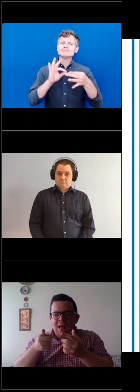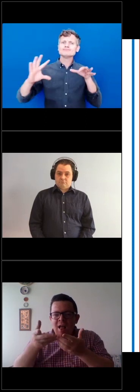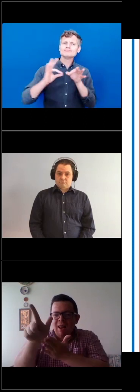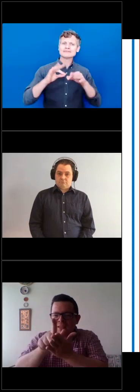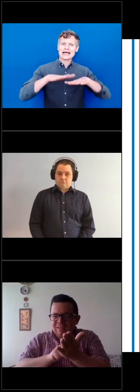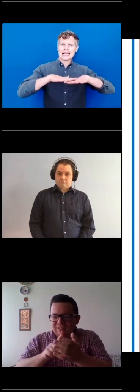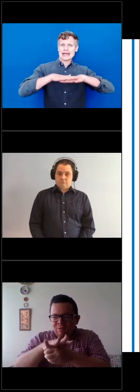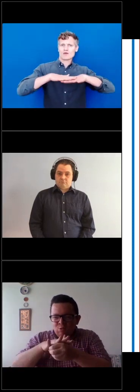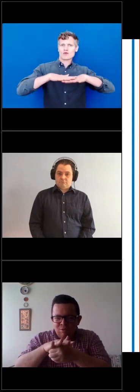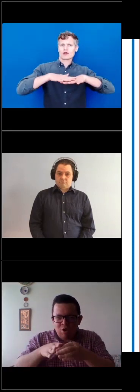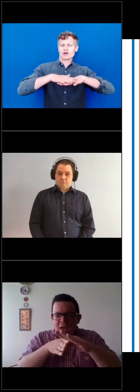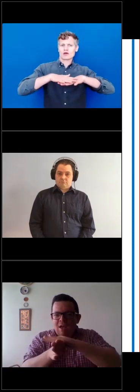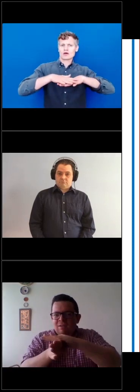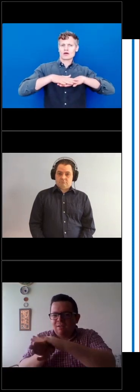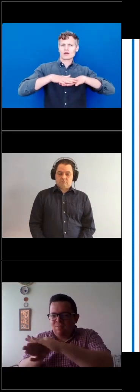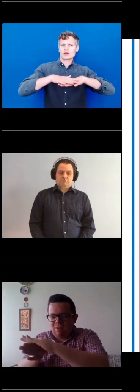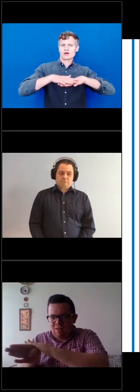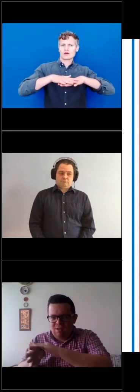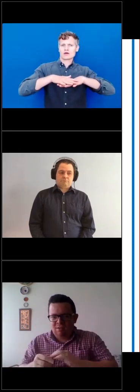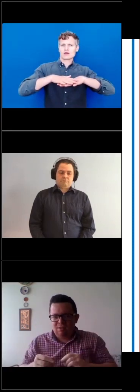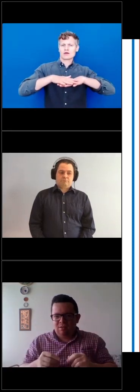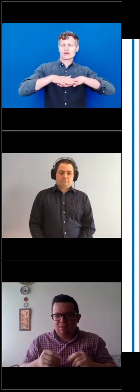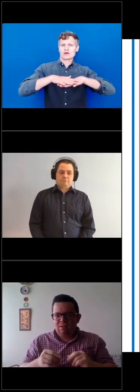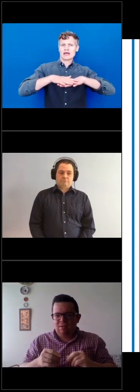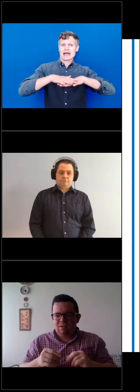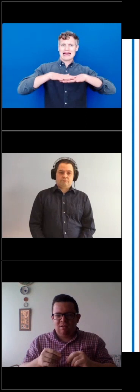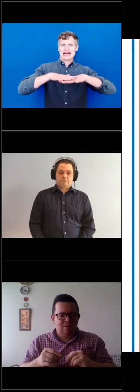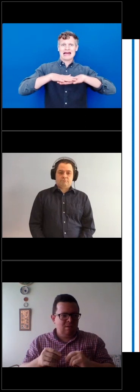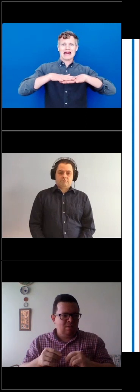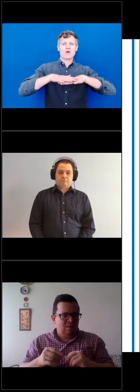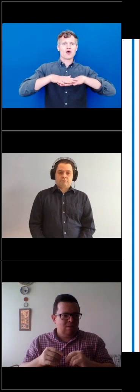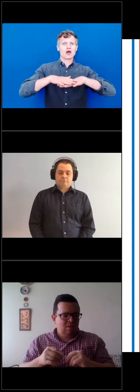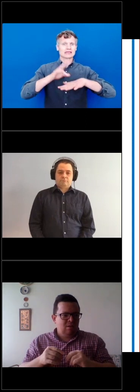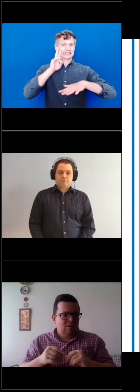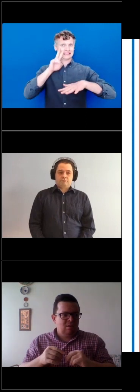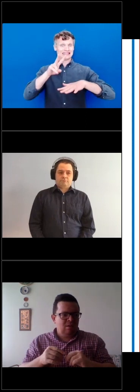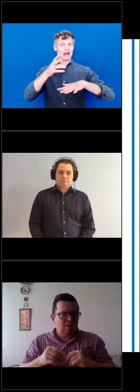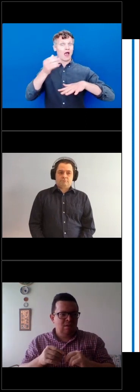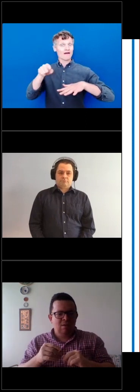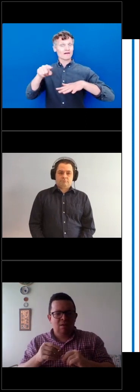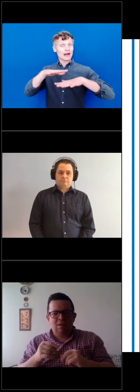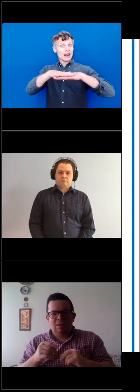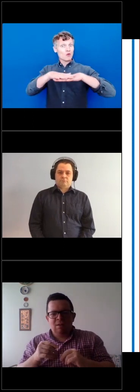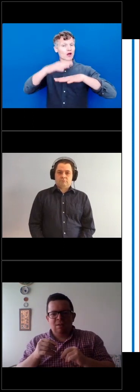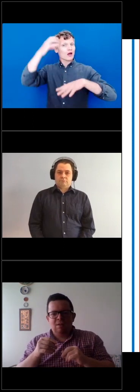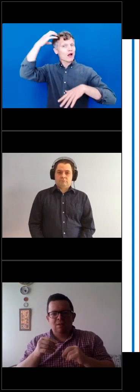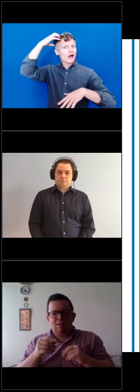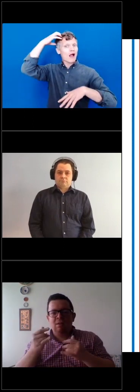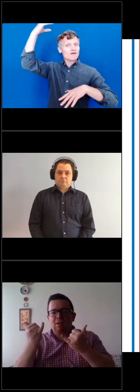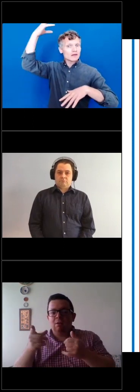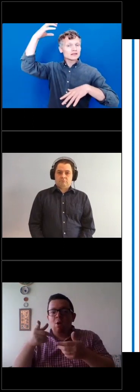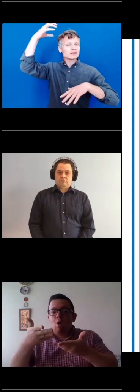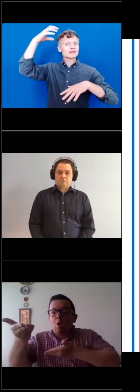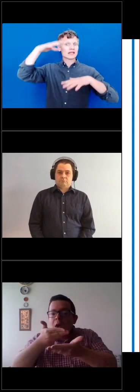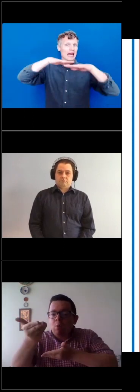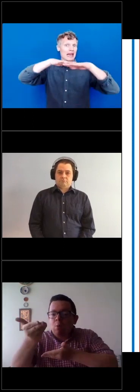work. We just want to identify networks at national or local level to amplify